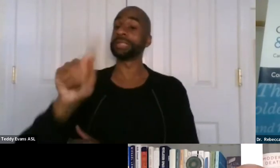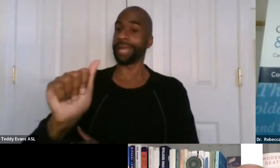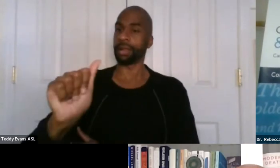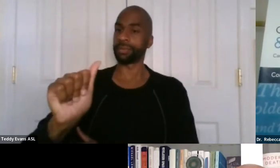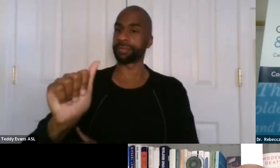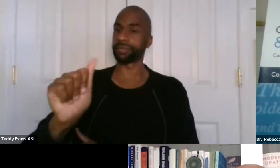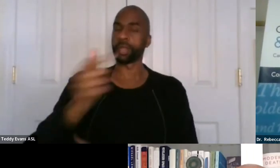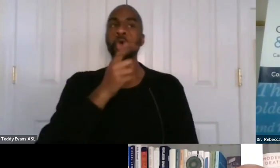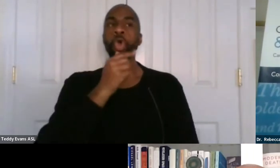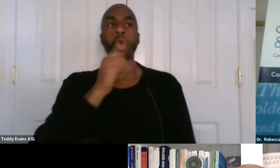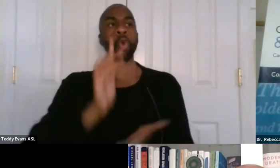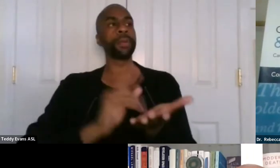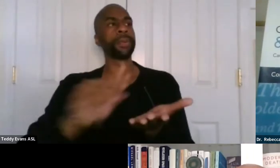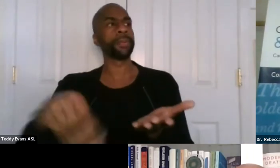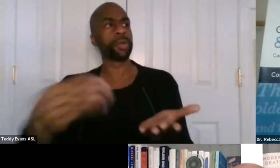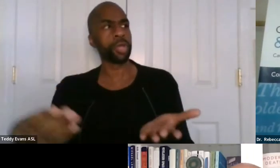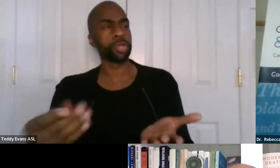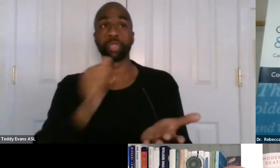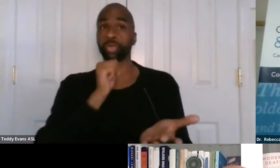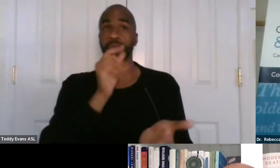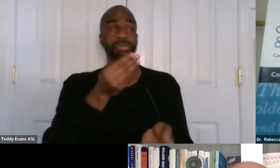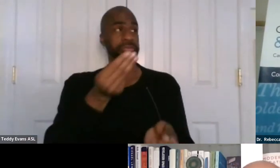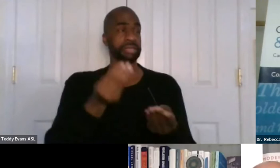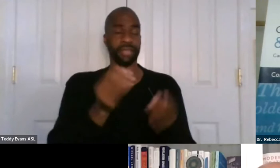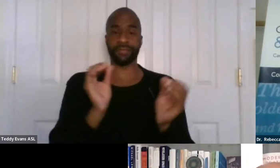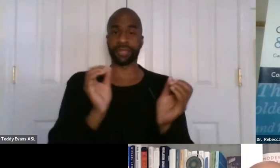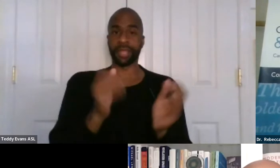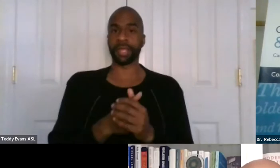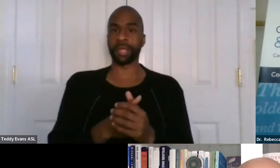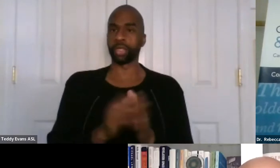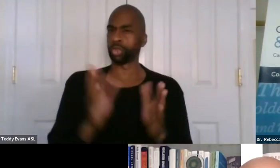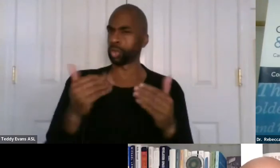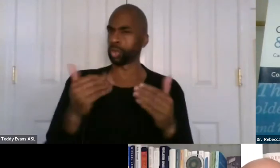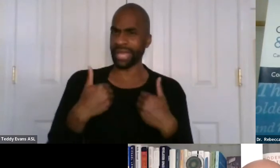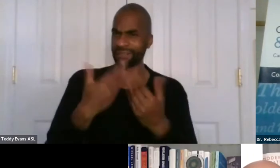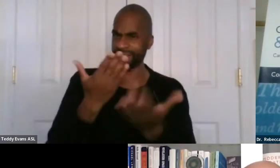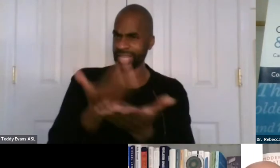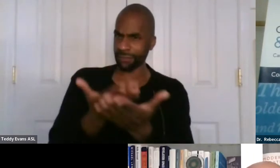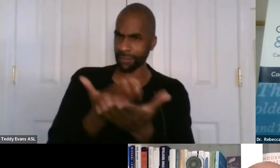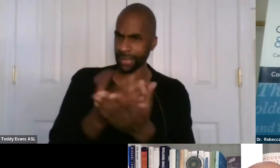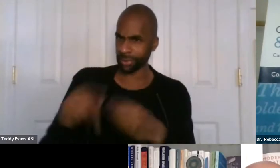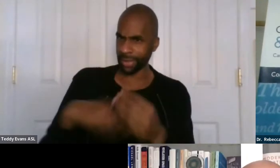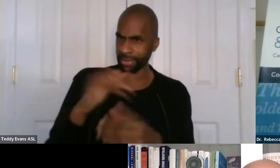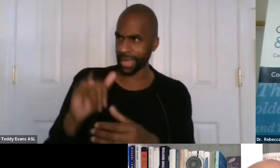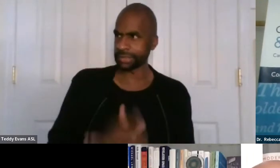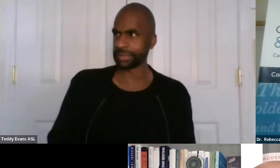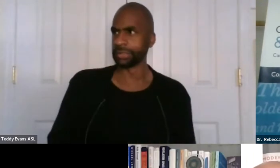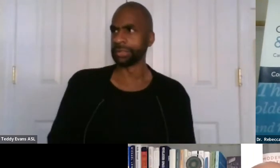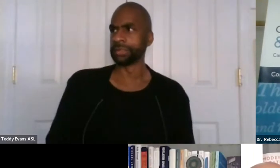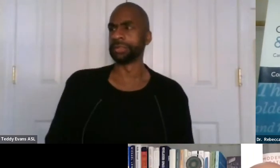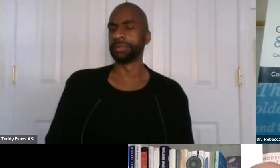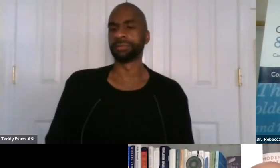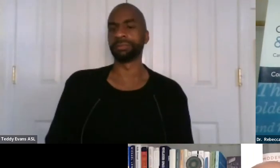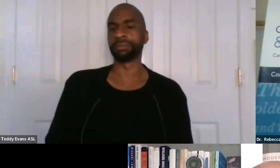trends in gender or race. Do we know any data on prescribing patterns? There is tons of data in